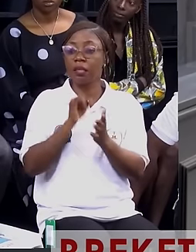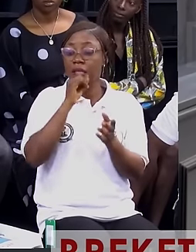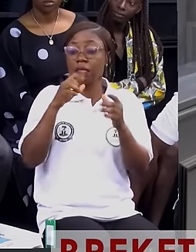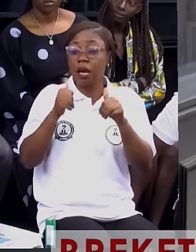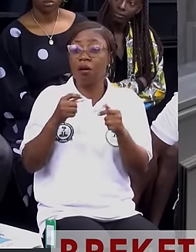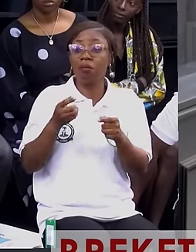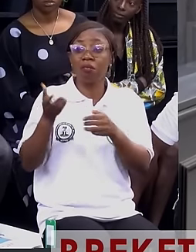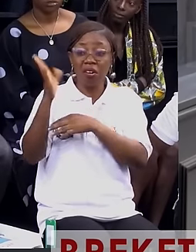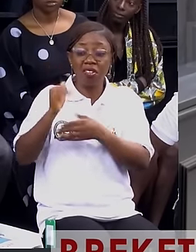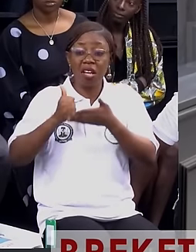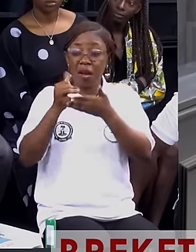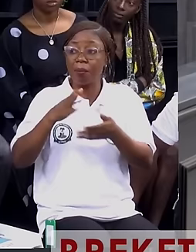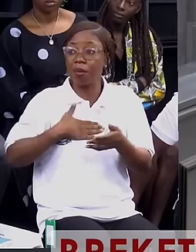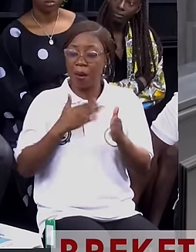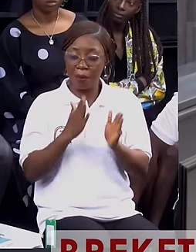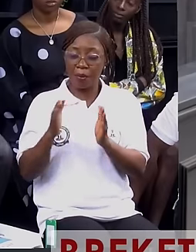man, I say,